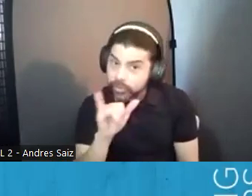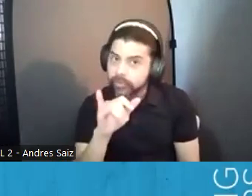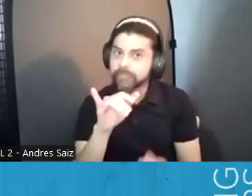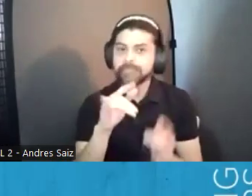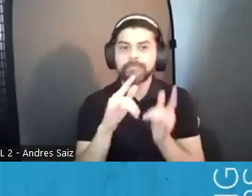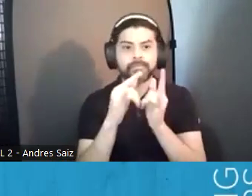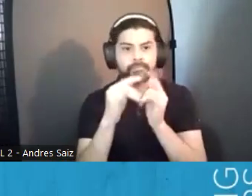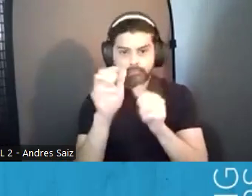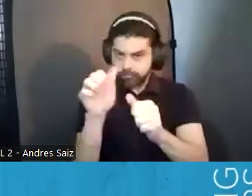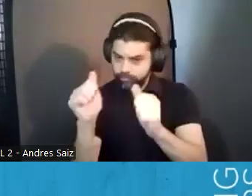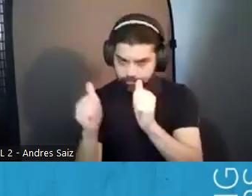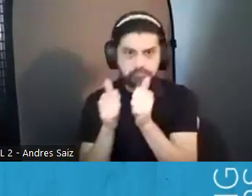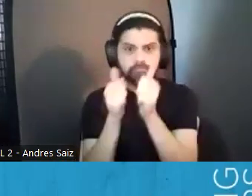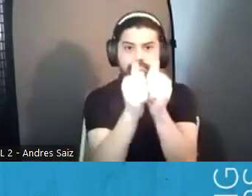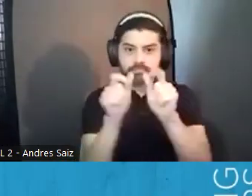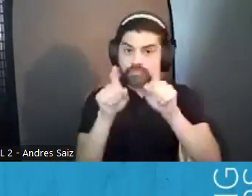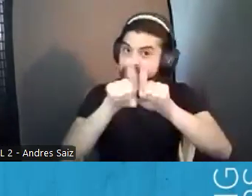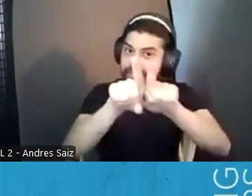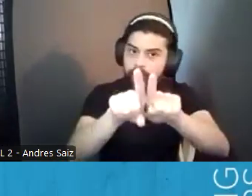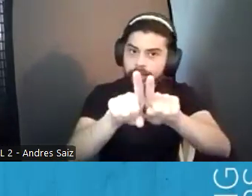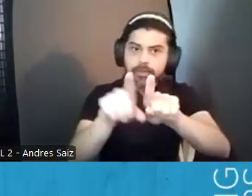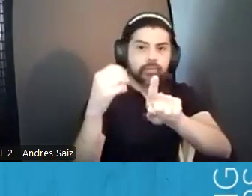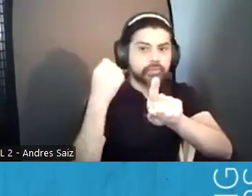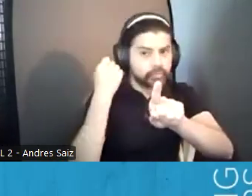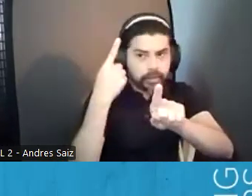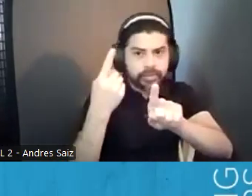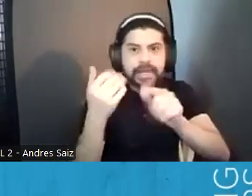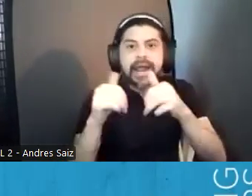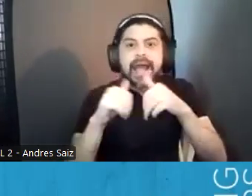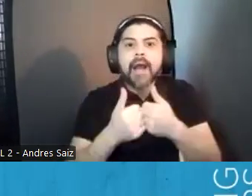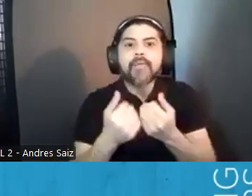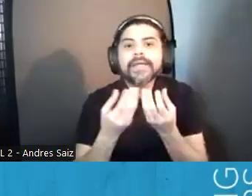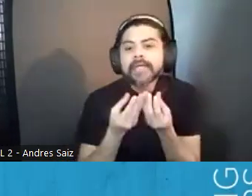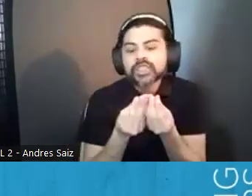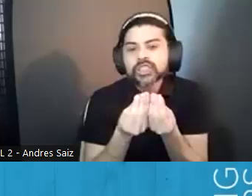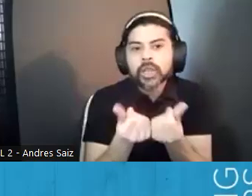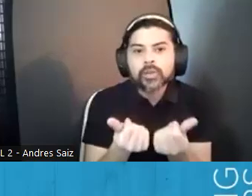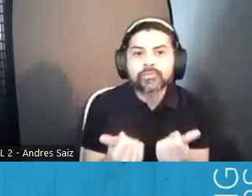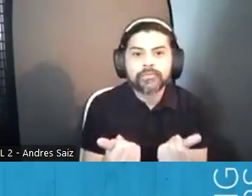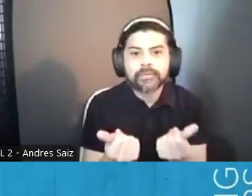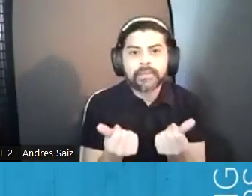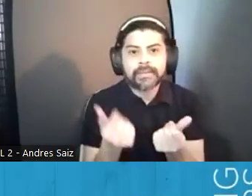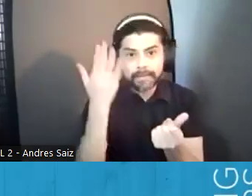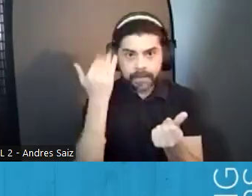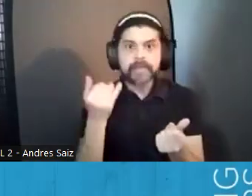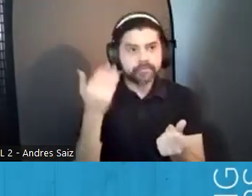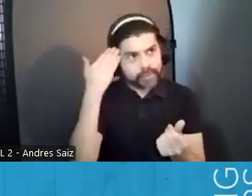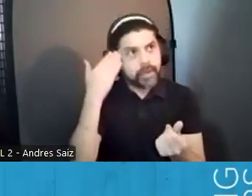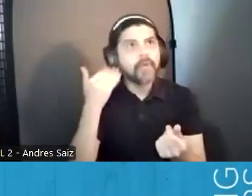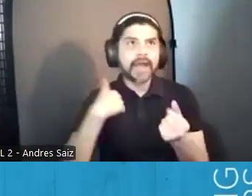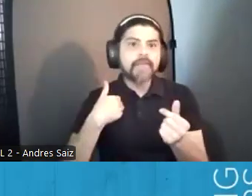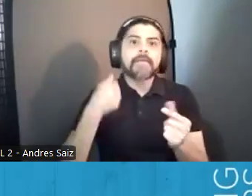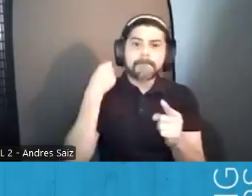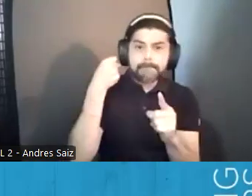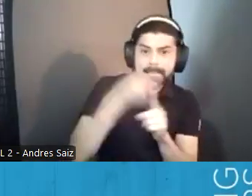sort of figure out what is the alternative solution here, to recognizing that there is the sort of fiscal impact to the state, but what can we be